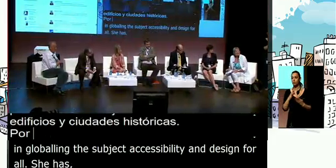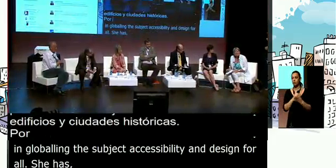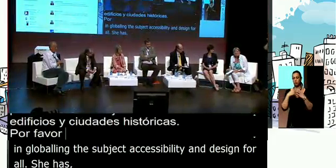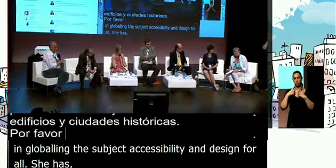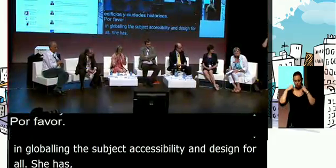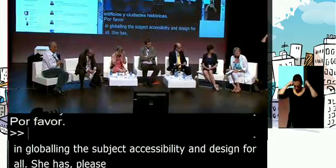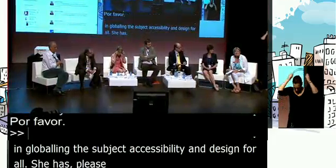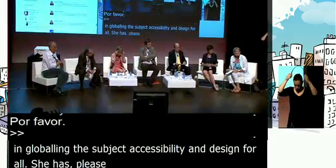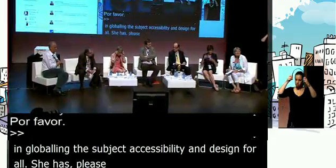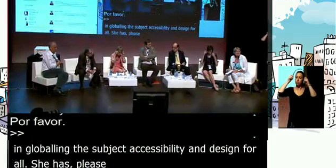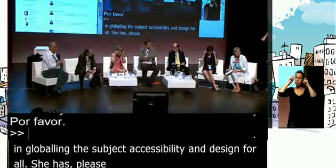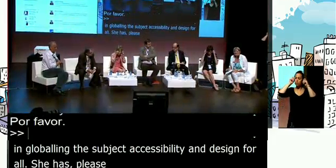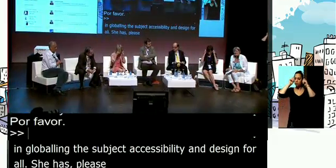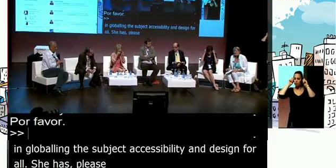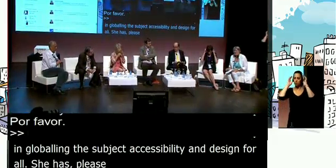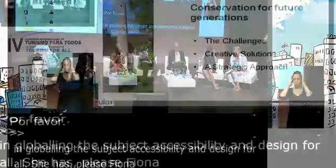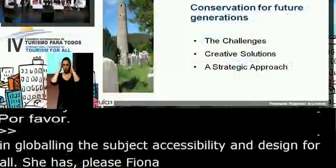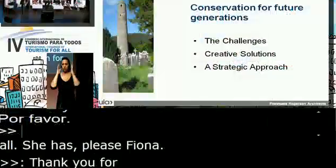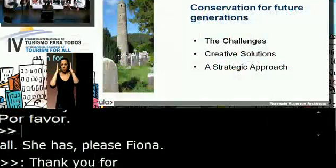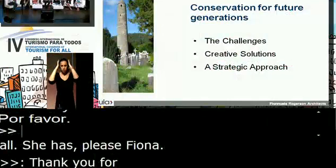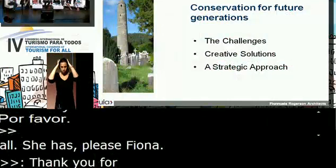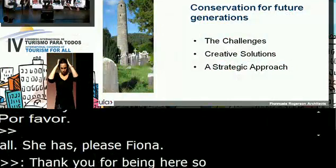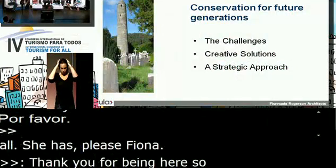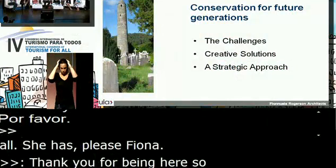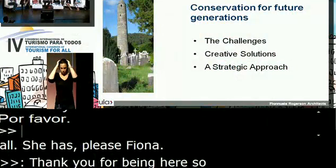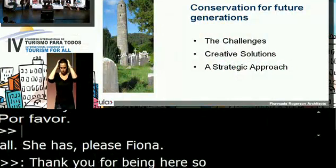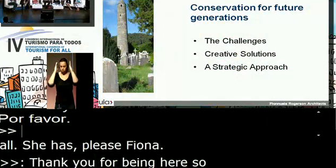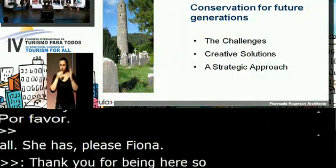Thank you for being here so early on a Friday morning on the last day of the conference.